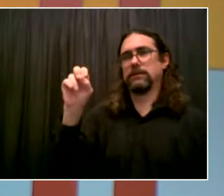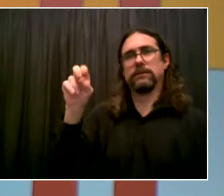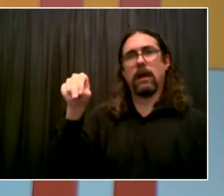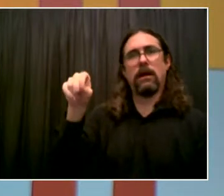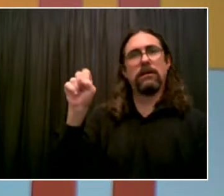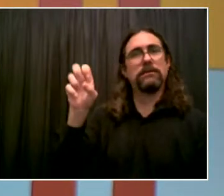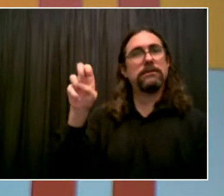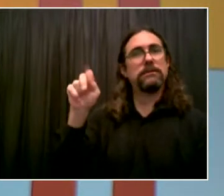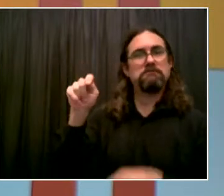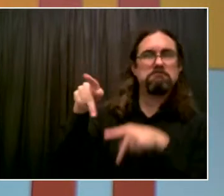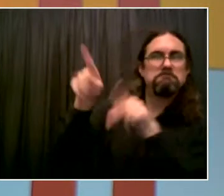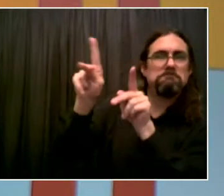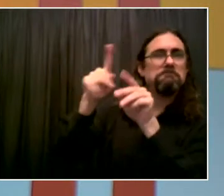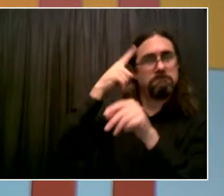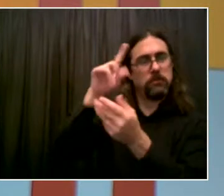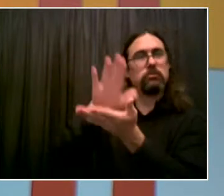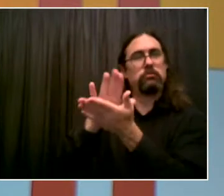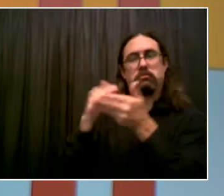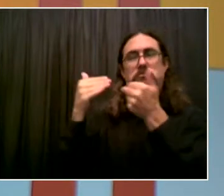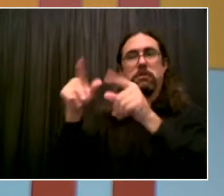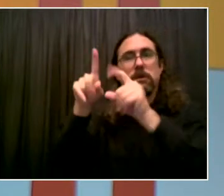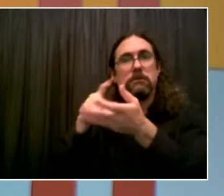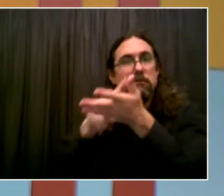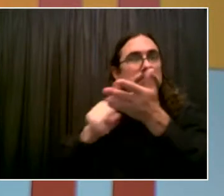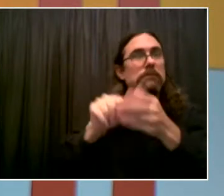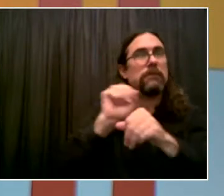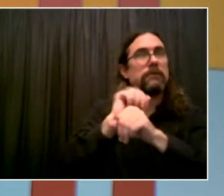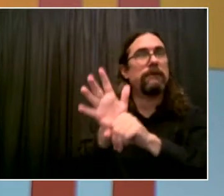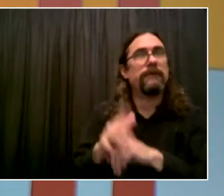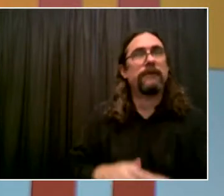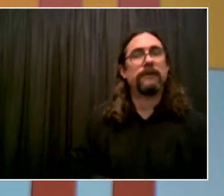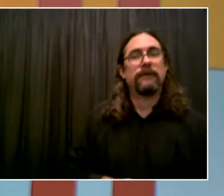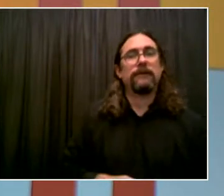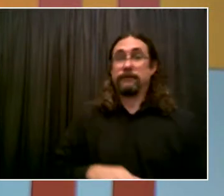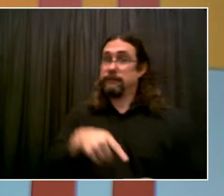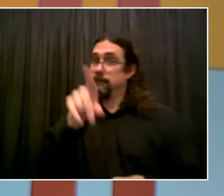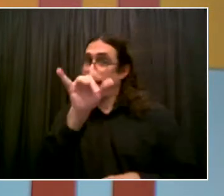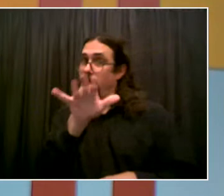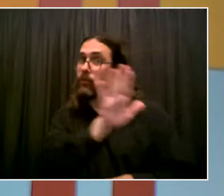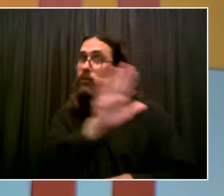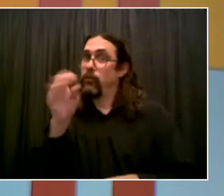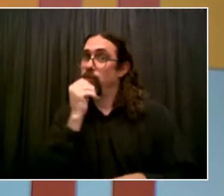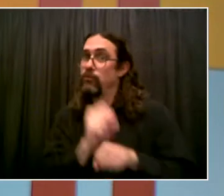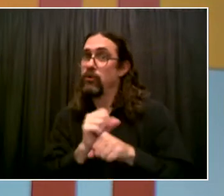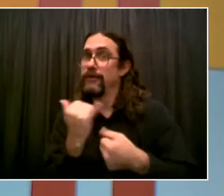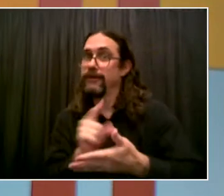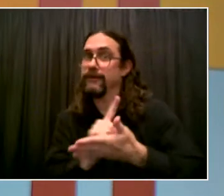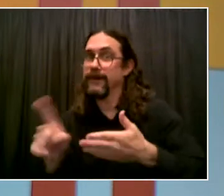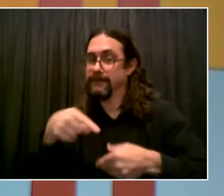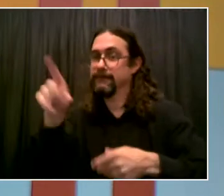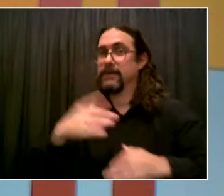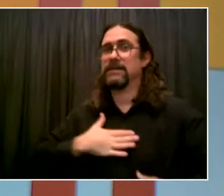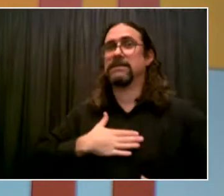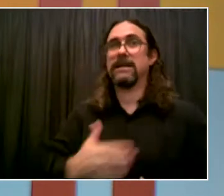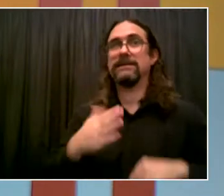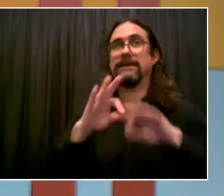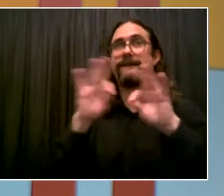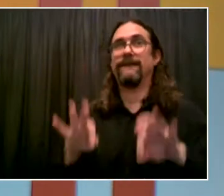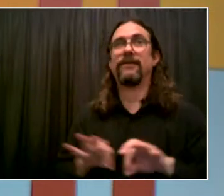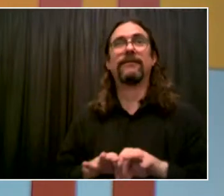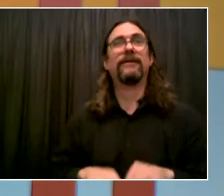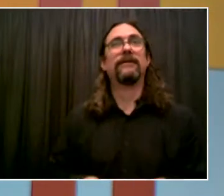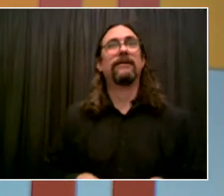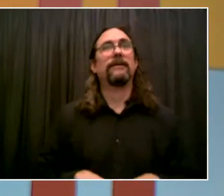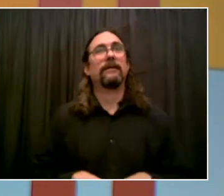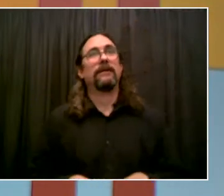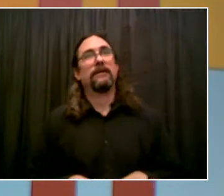that schools are fully reopened, we're going to reopen something else that's so important to the families of this city. The after-school programs all